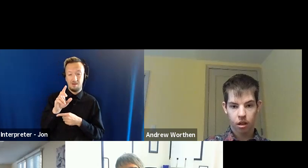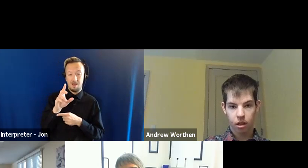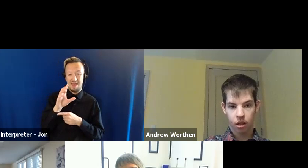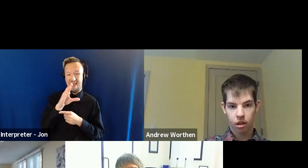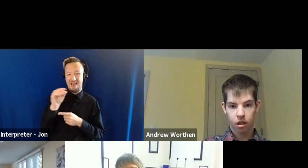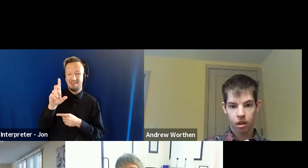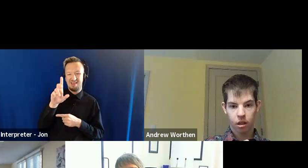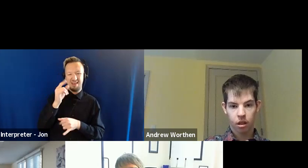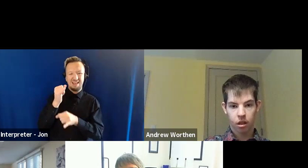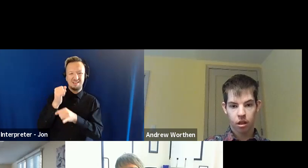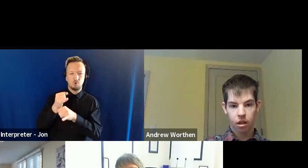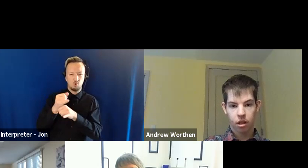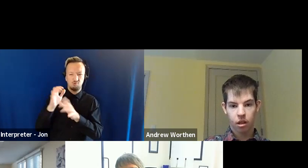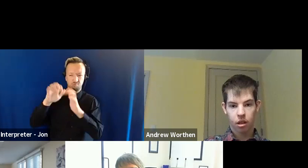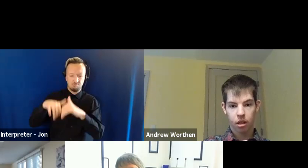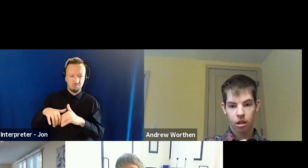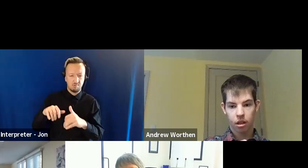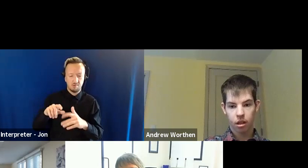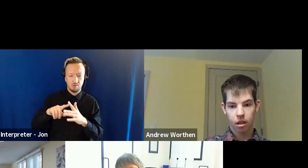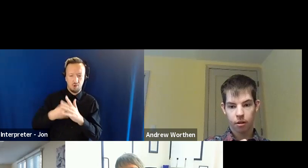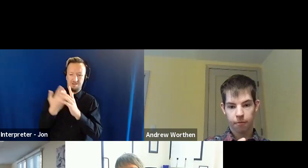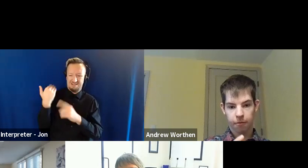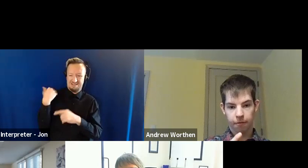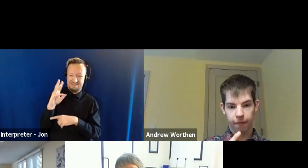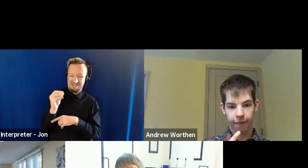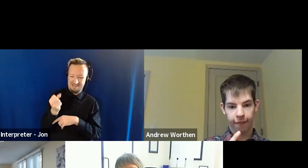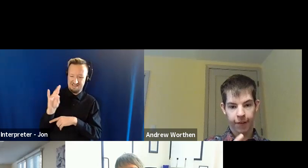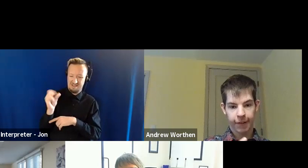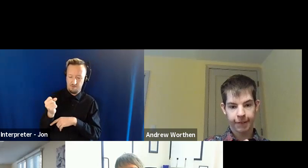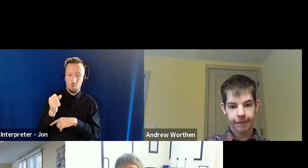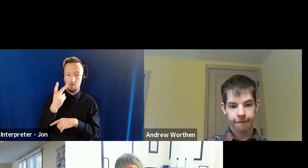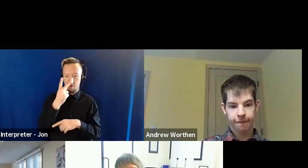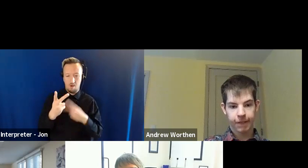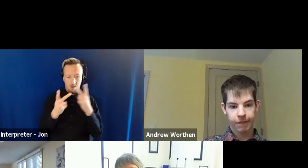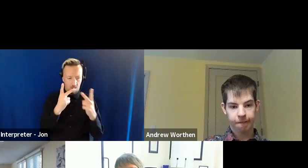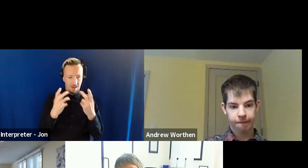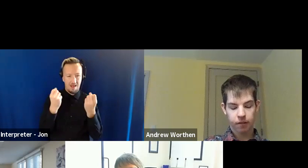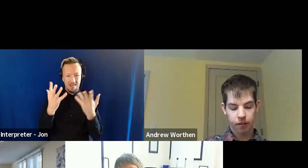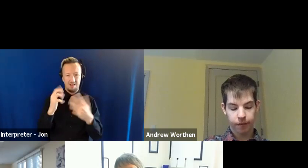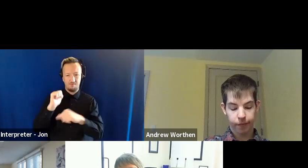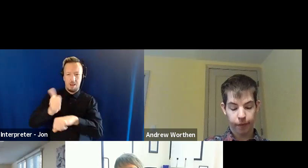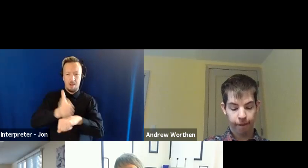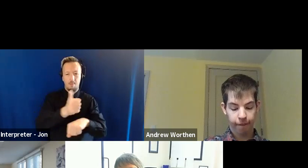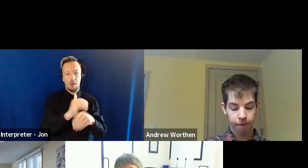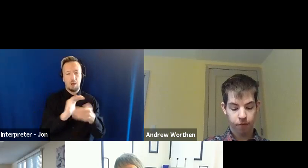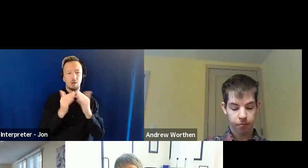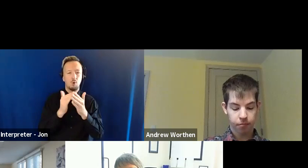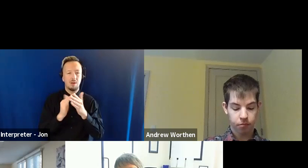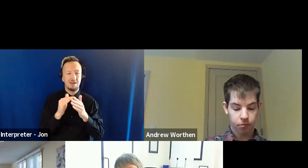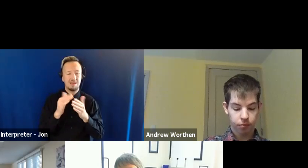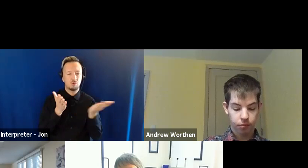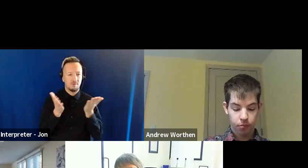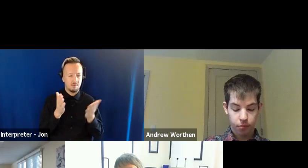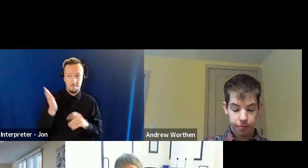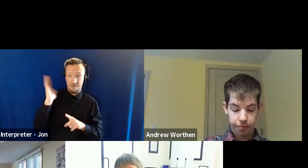movement in the late 60s and through the 70s, we also saw the creation of a lot of community-based services that did not previously